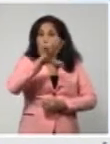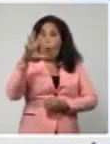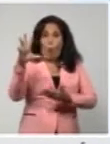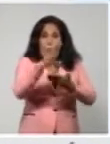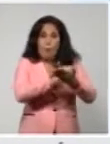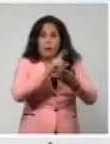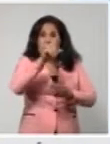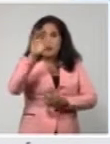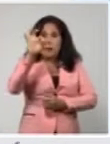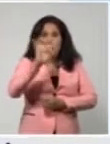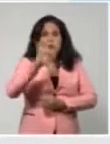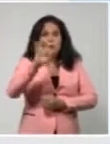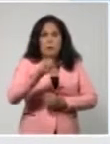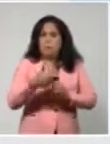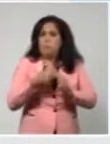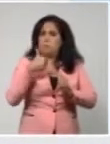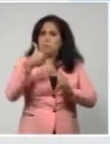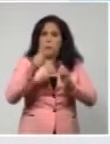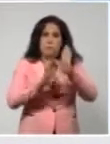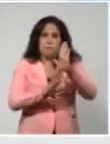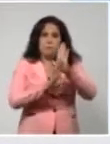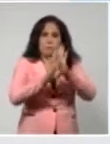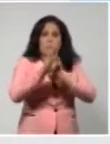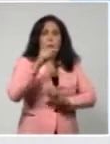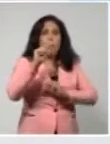have seen in the last week.